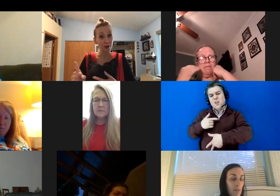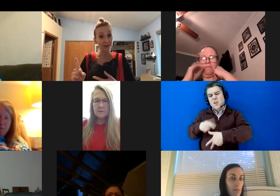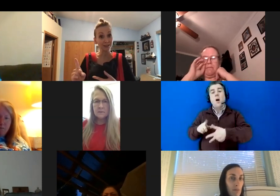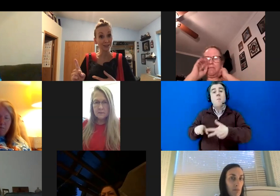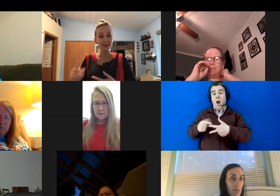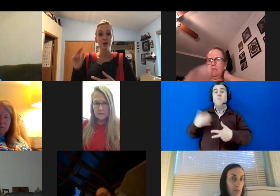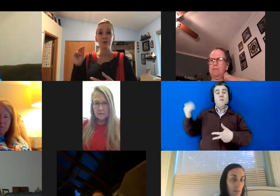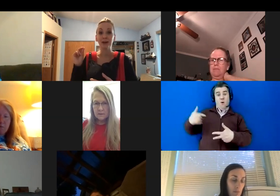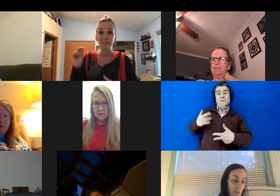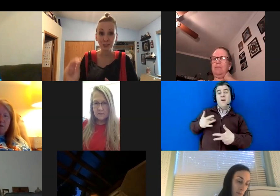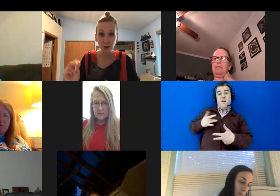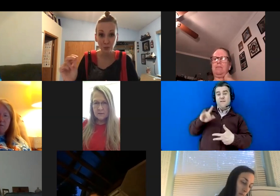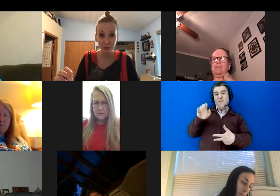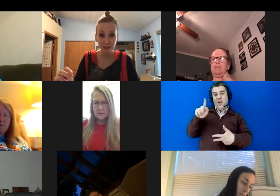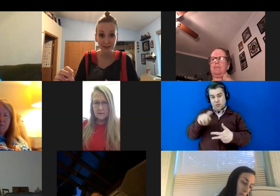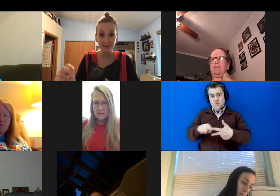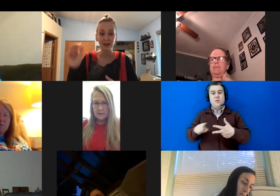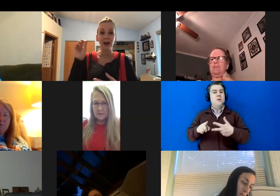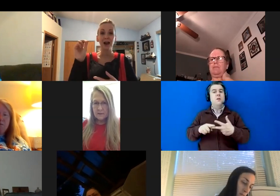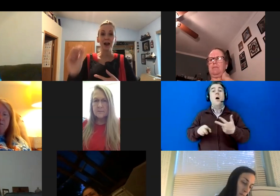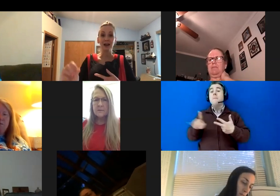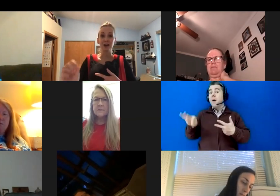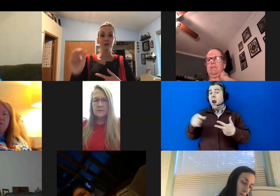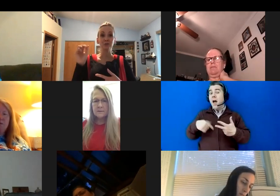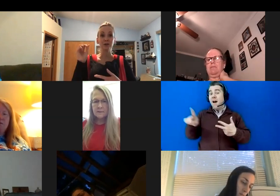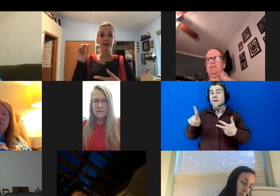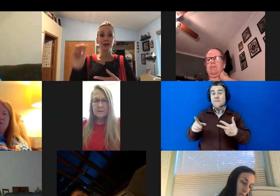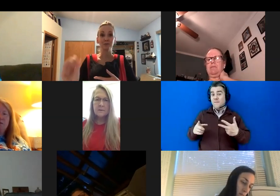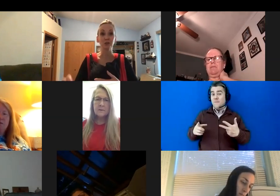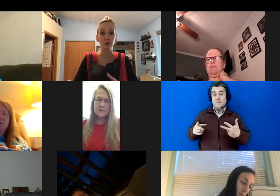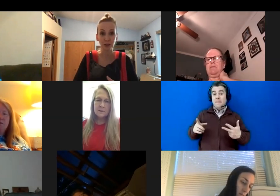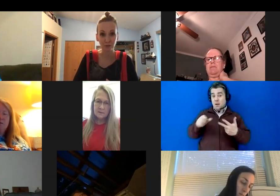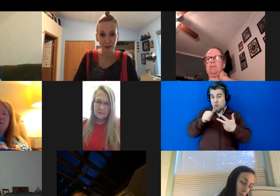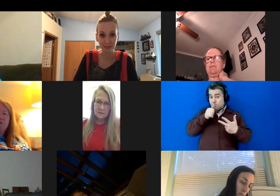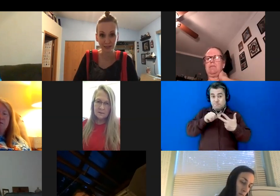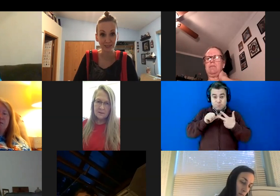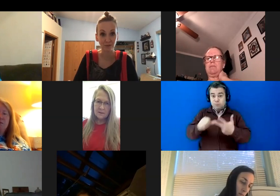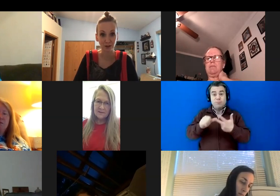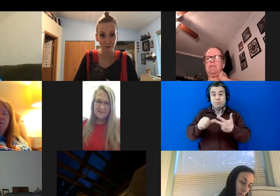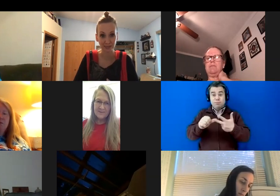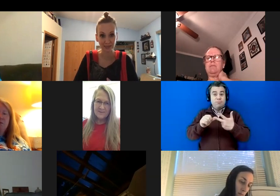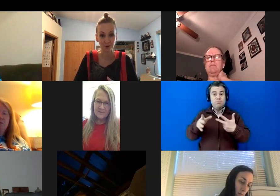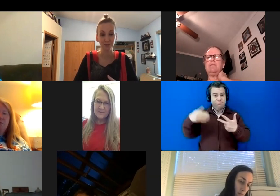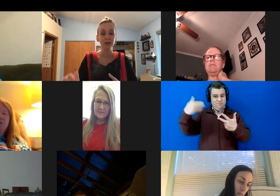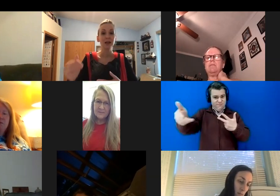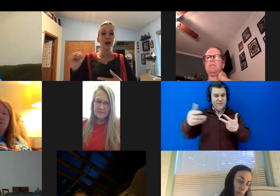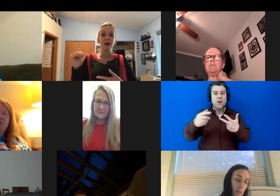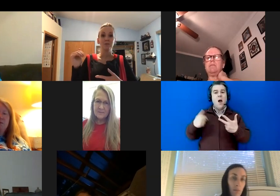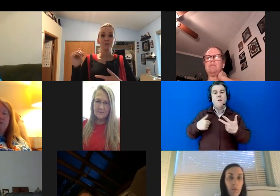found was when I stuck with it, I got through it, and I am so thankful I did because I feel amazing